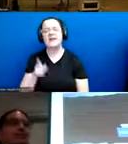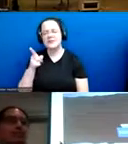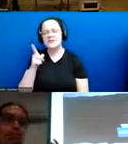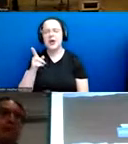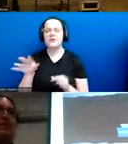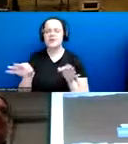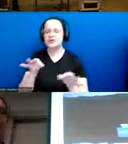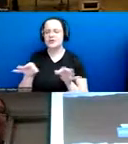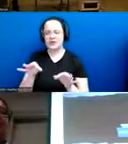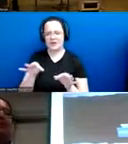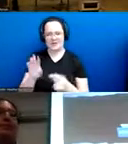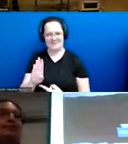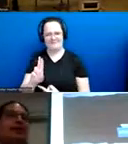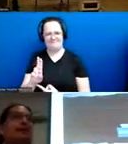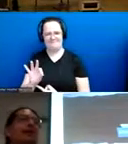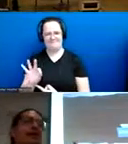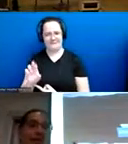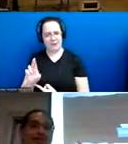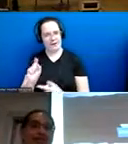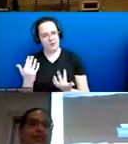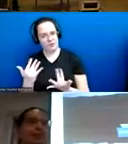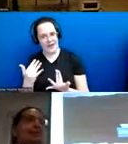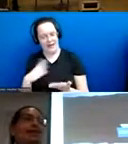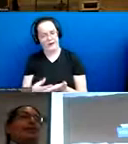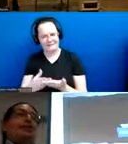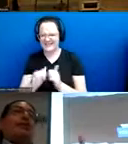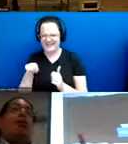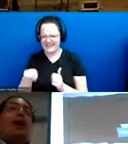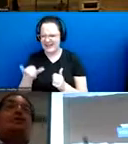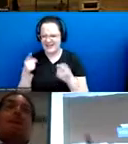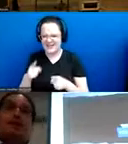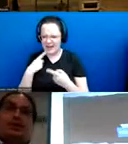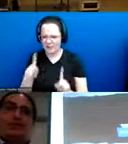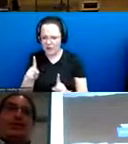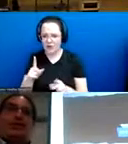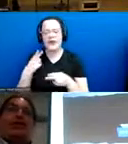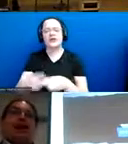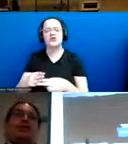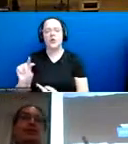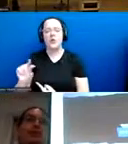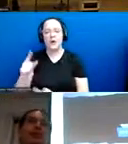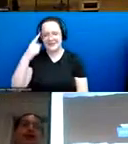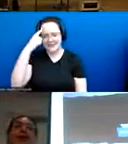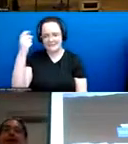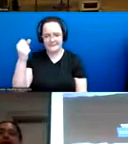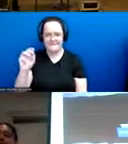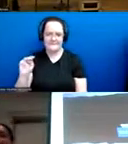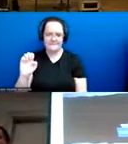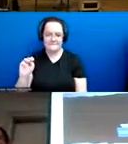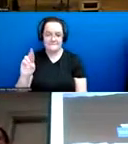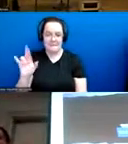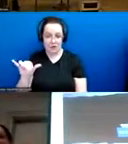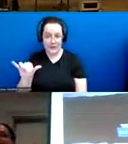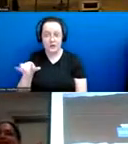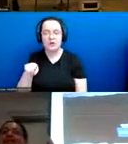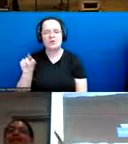these buffers work, right? They have a very important name. They are called quantum memories, right? So these quantum memories are